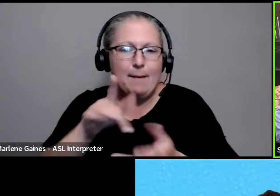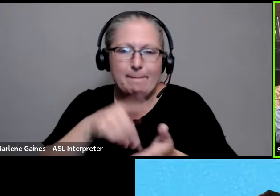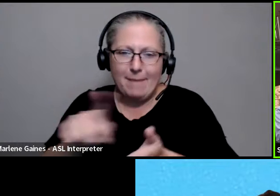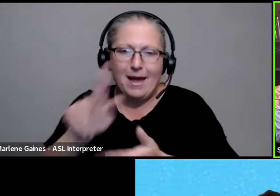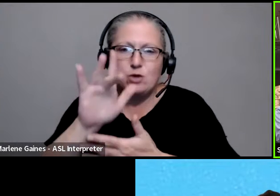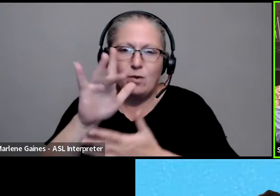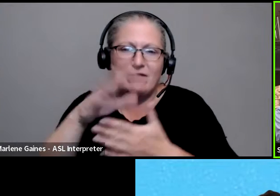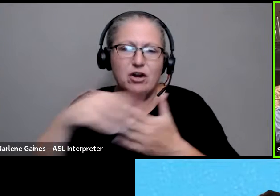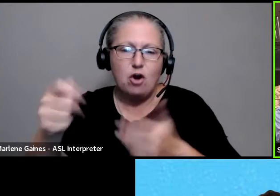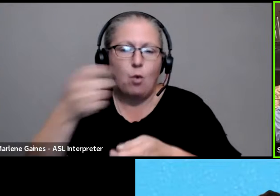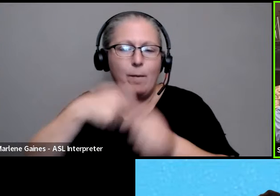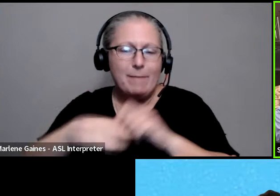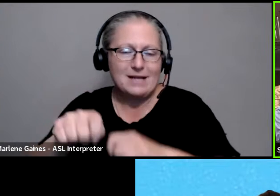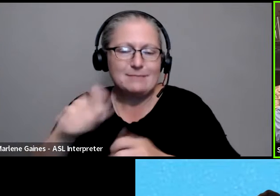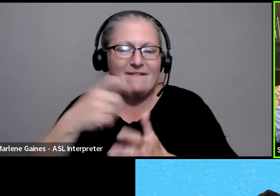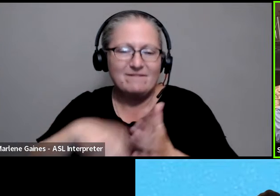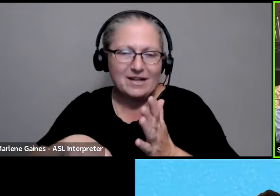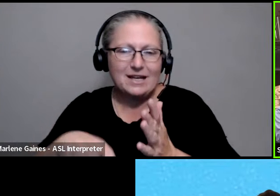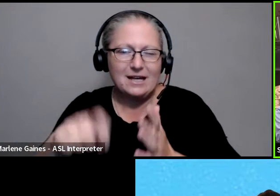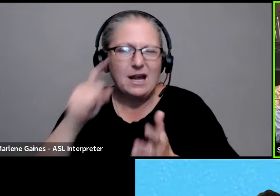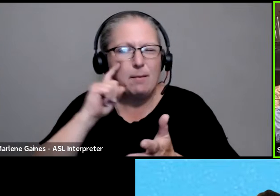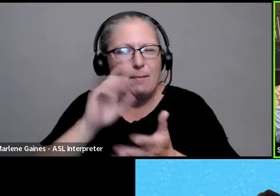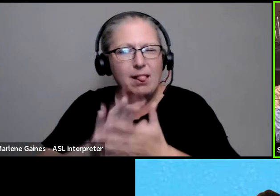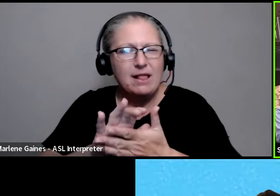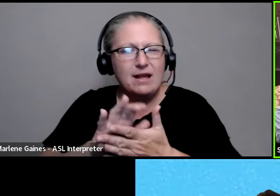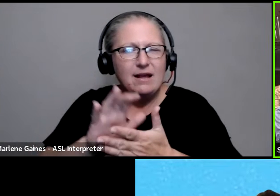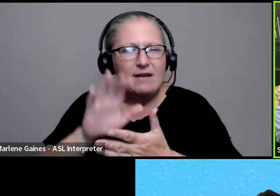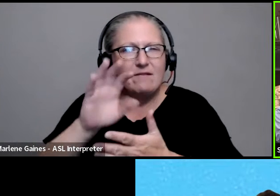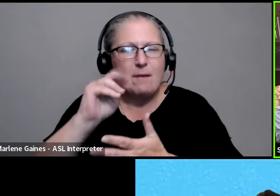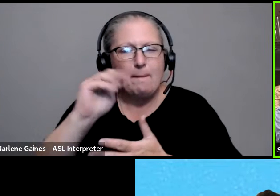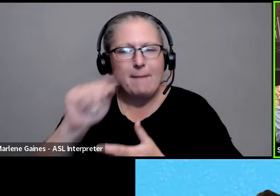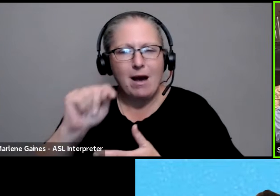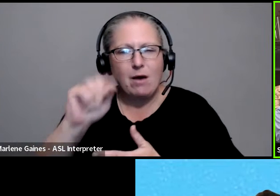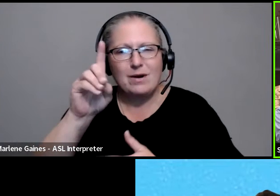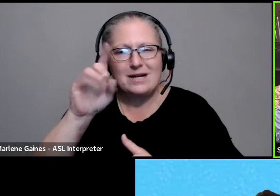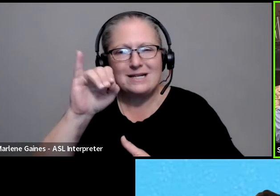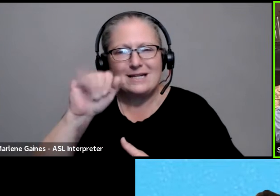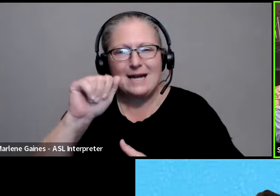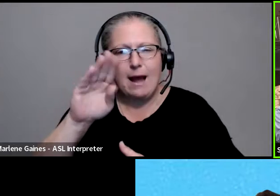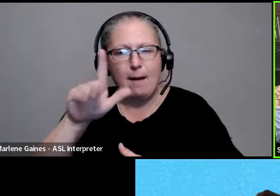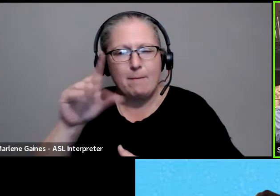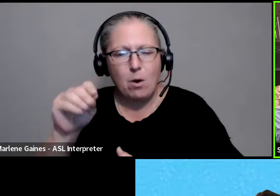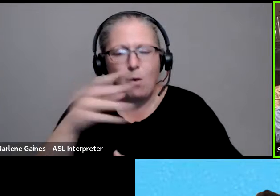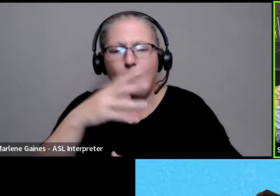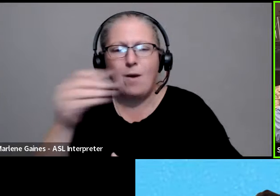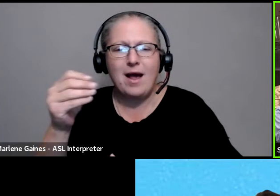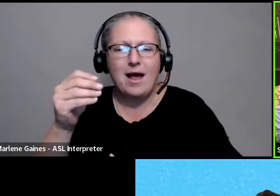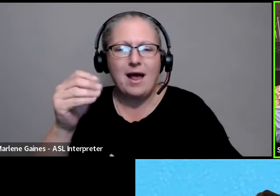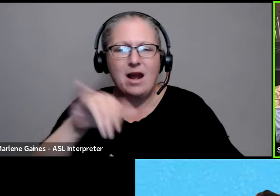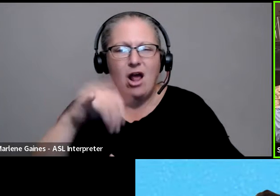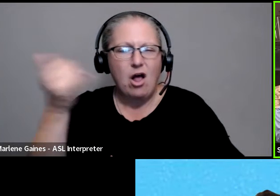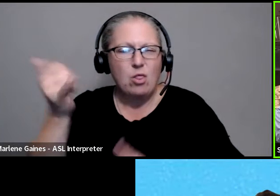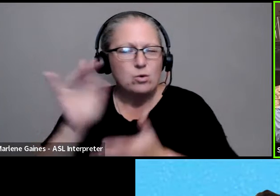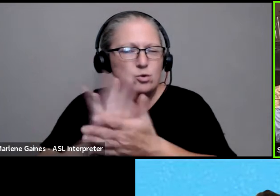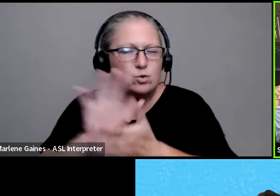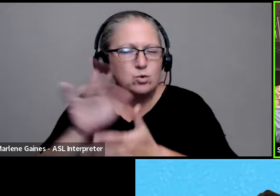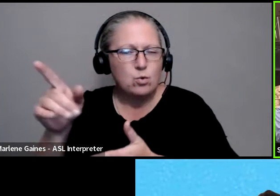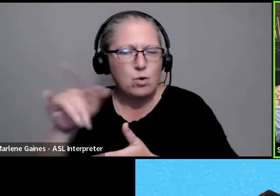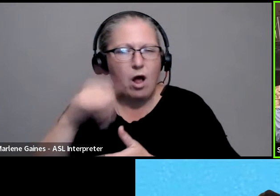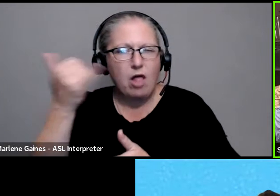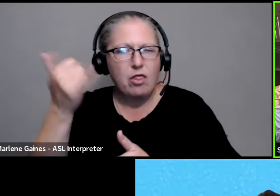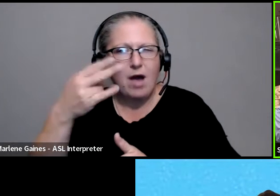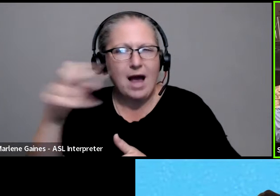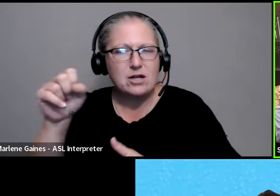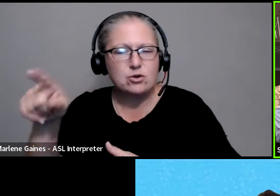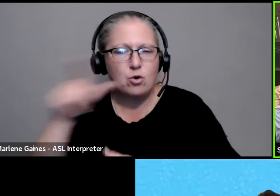$25 replacement fee. I believe Mount Diablo and the other high school